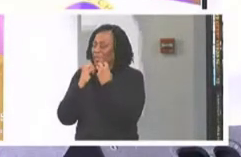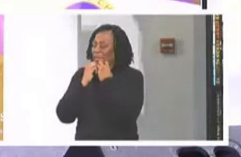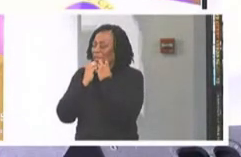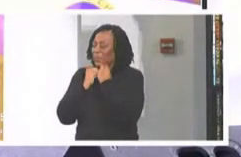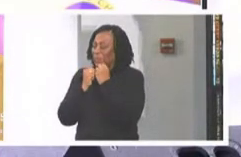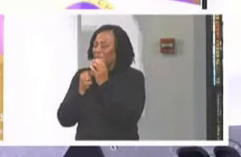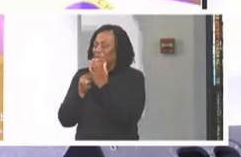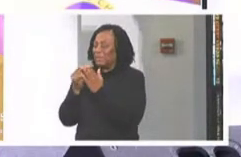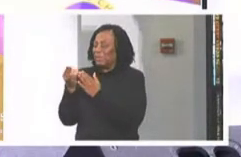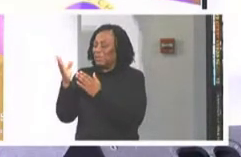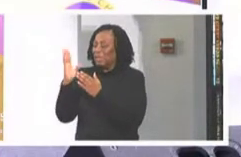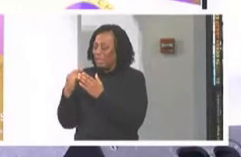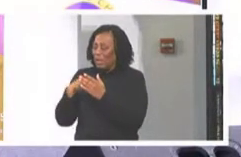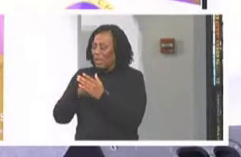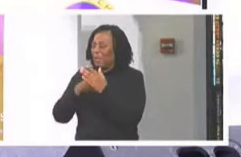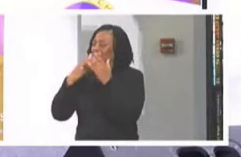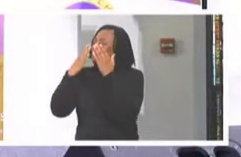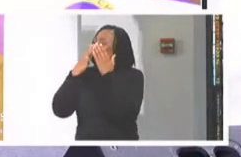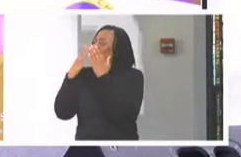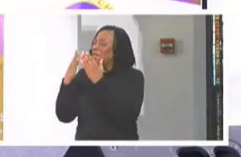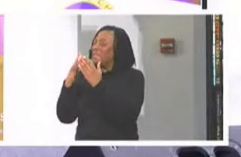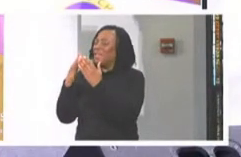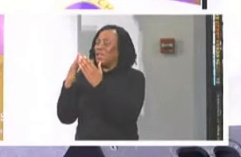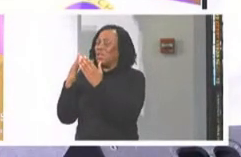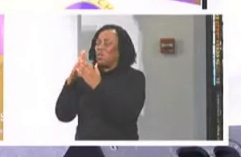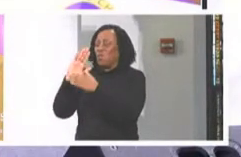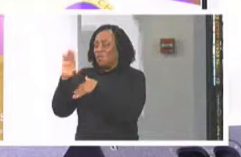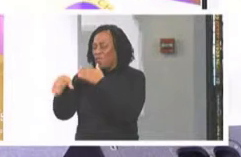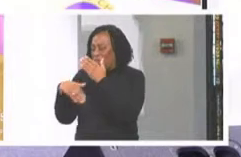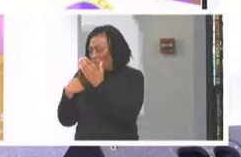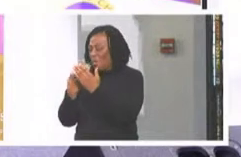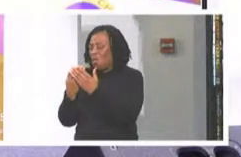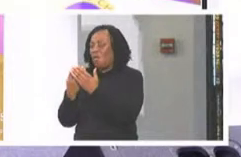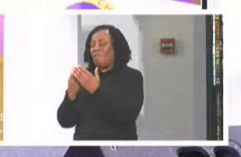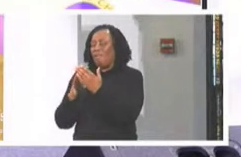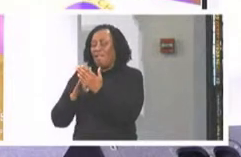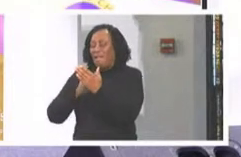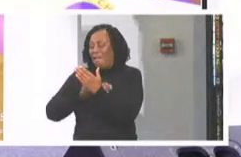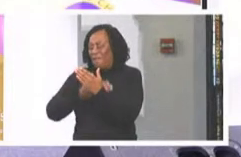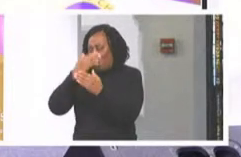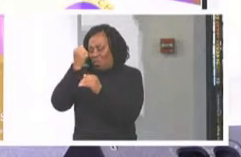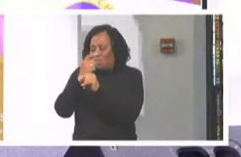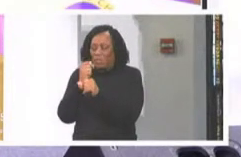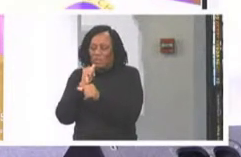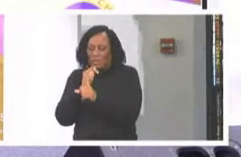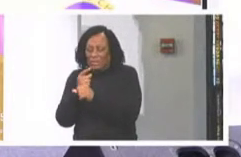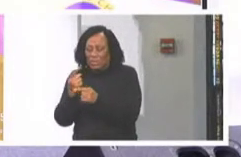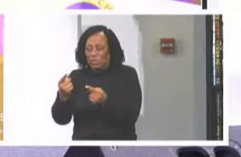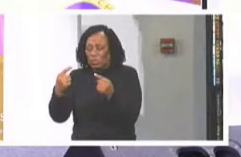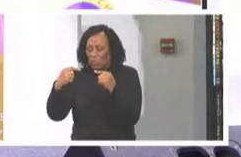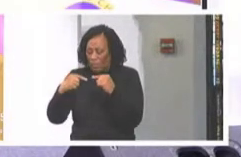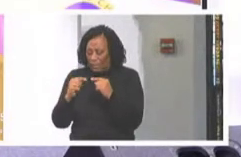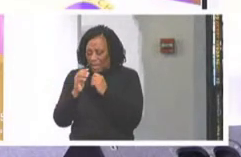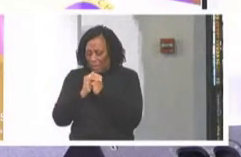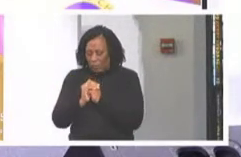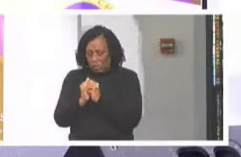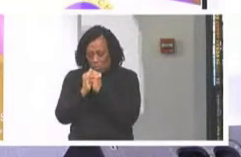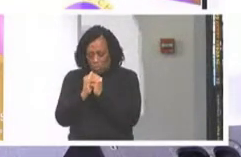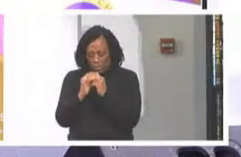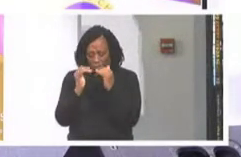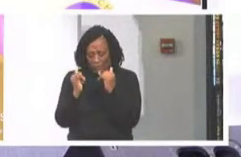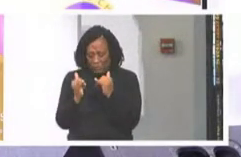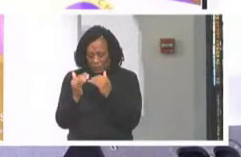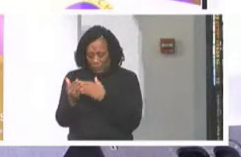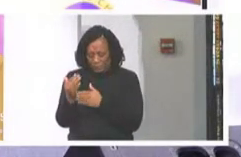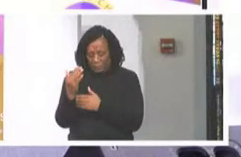God, we thank you, Lord God, for our beloved visitors who have come to worship with us this morning, Lord God. They're not here by happenstance, but God,